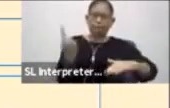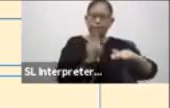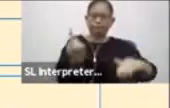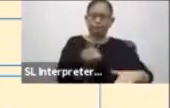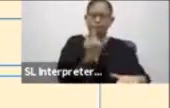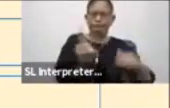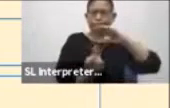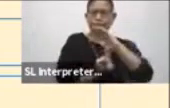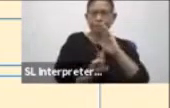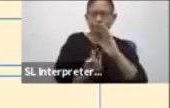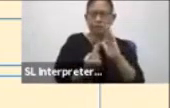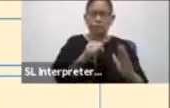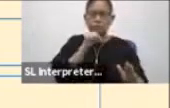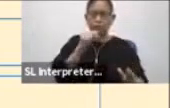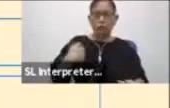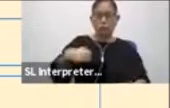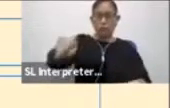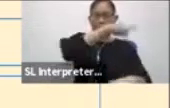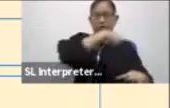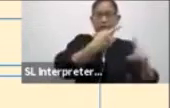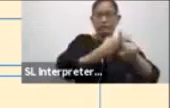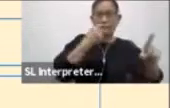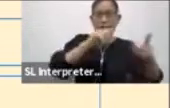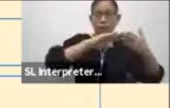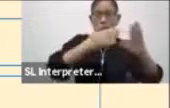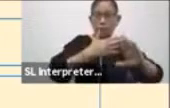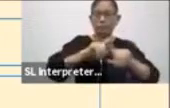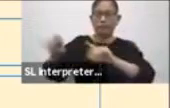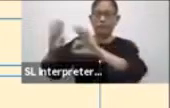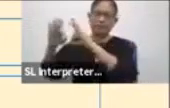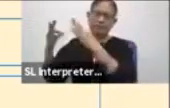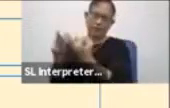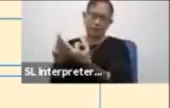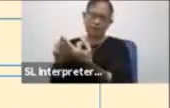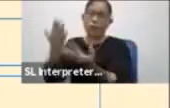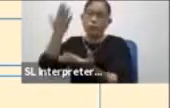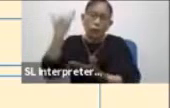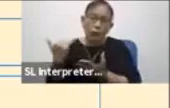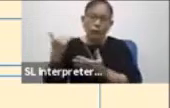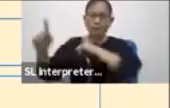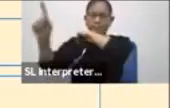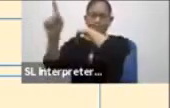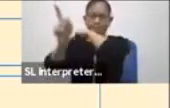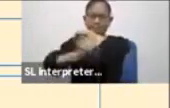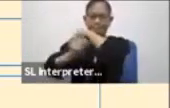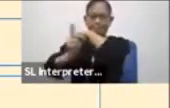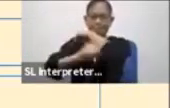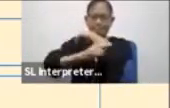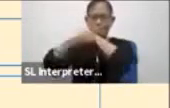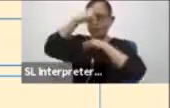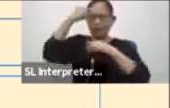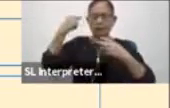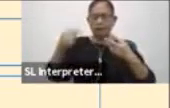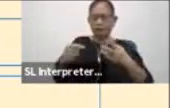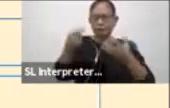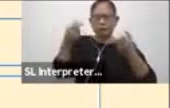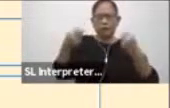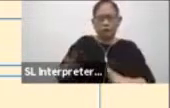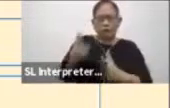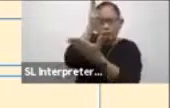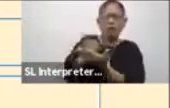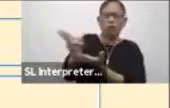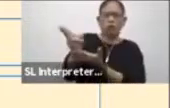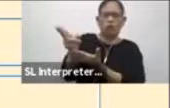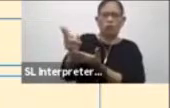their family as a punishment for ruining their family honor. And they are